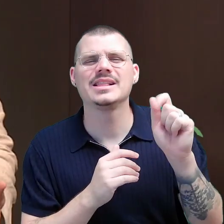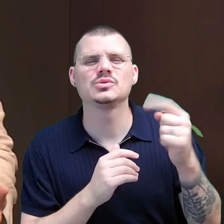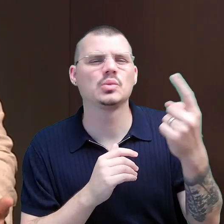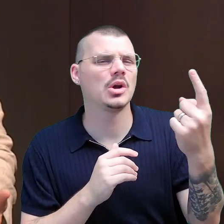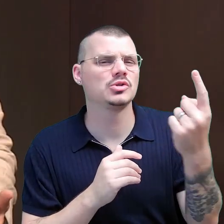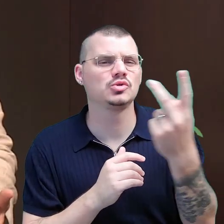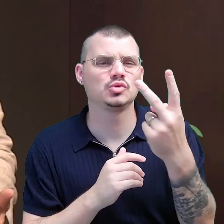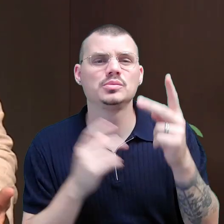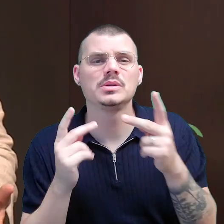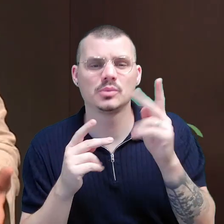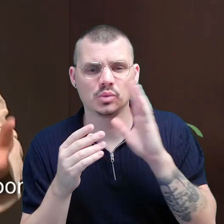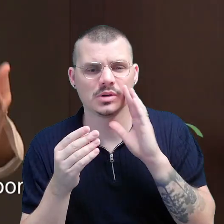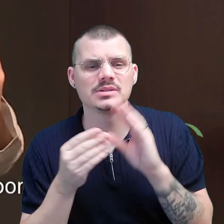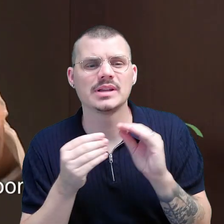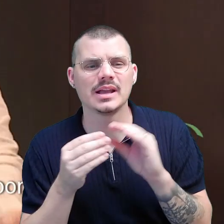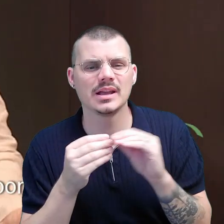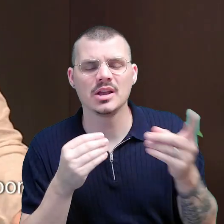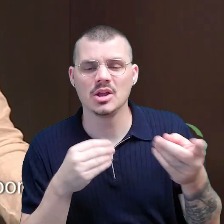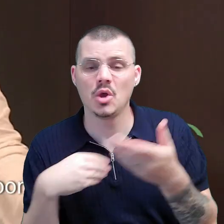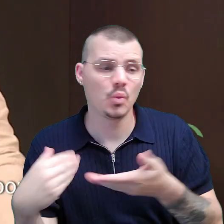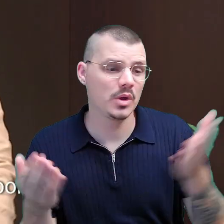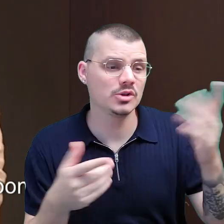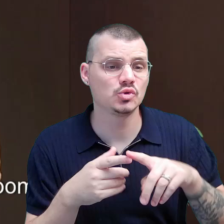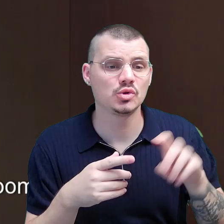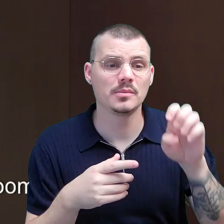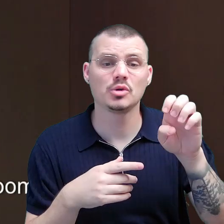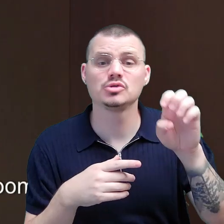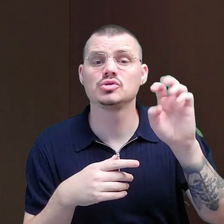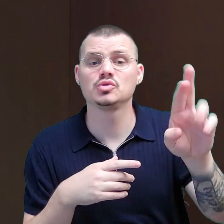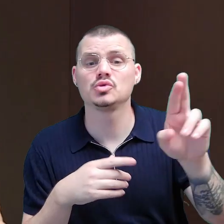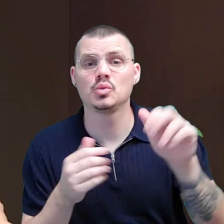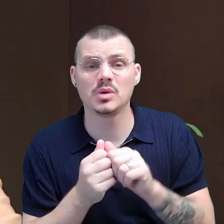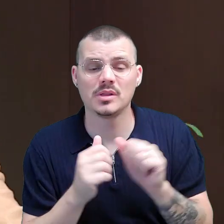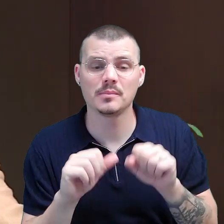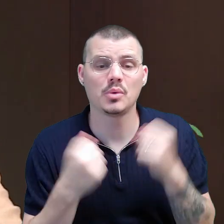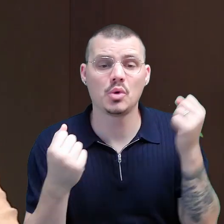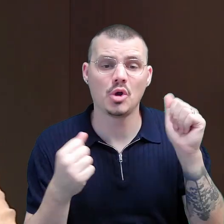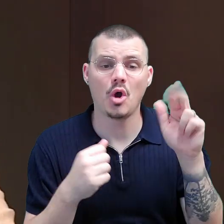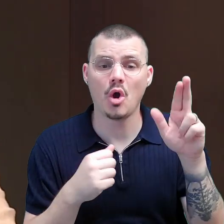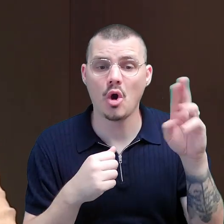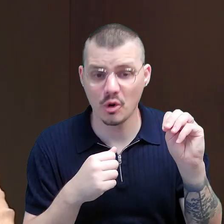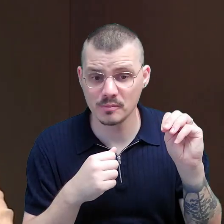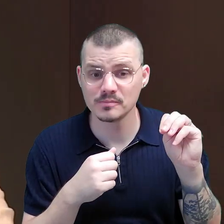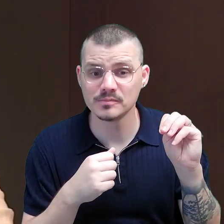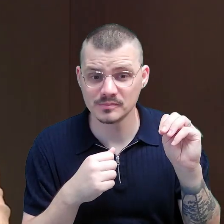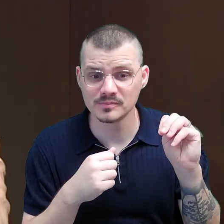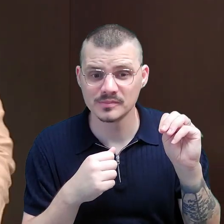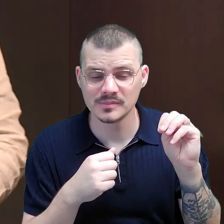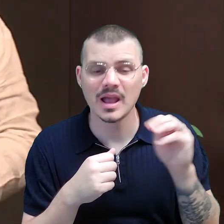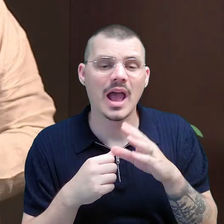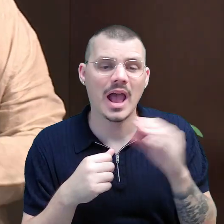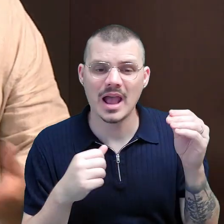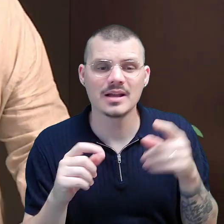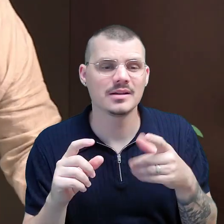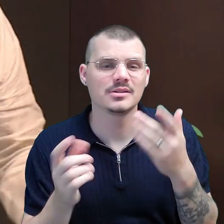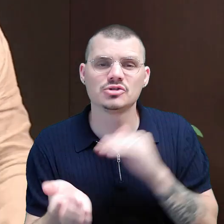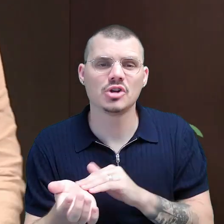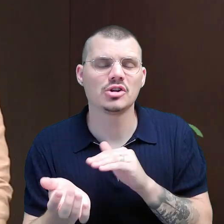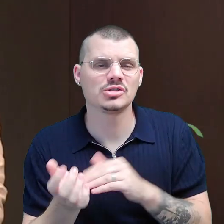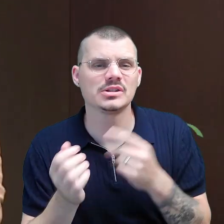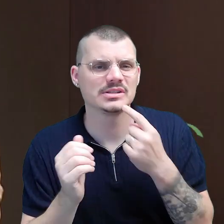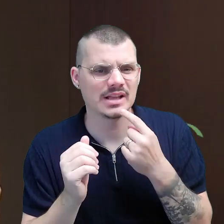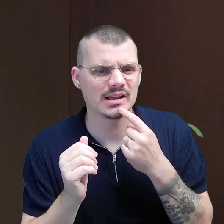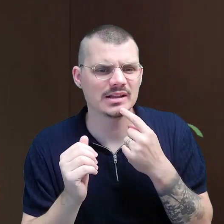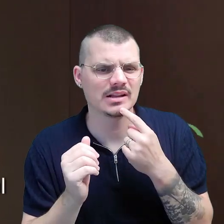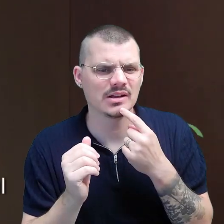two people will say they took somebody to the emergency room with a broken arm, and some healthcare